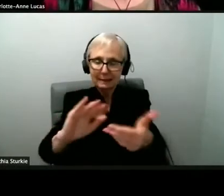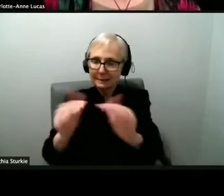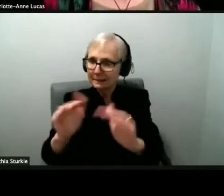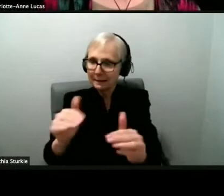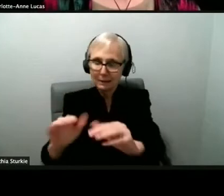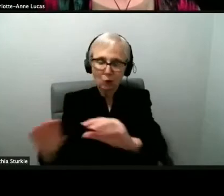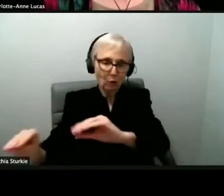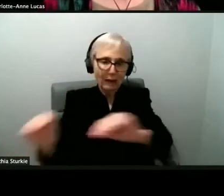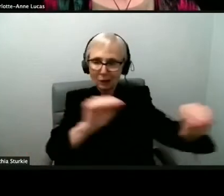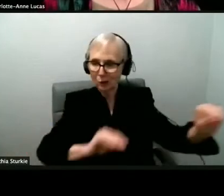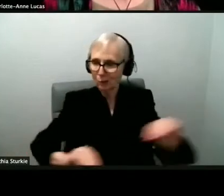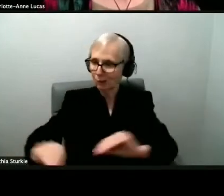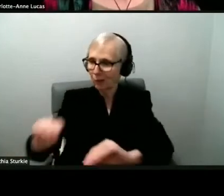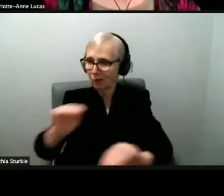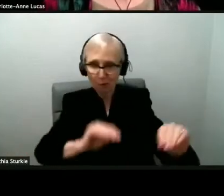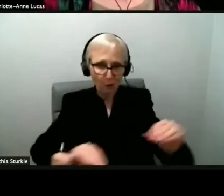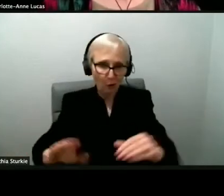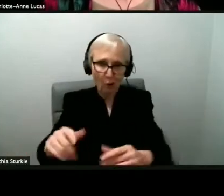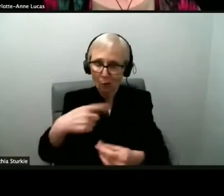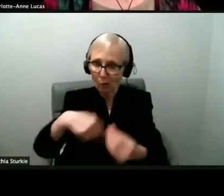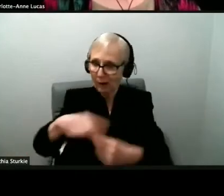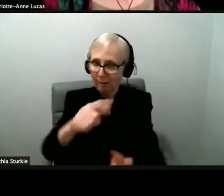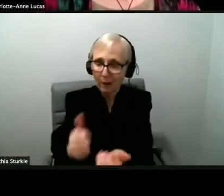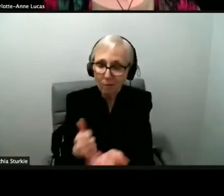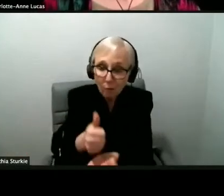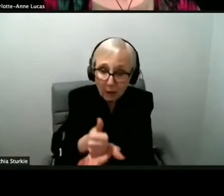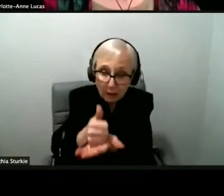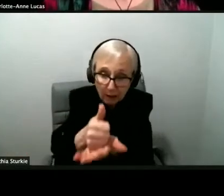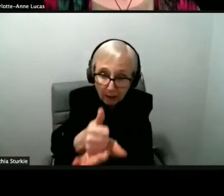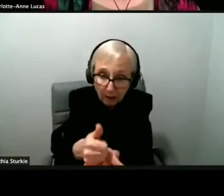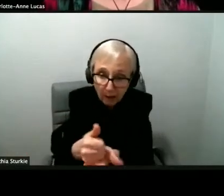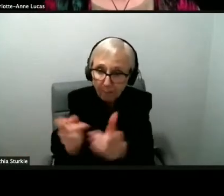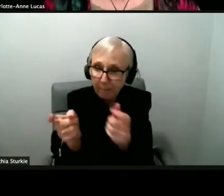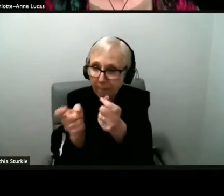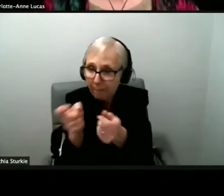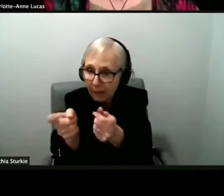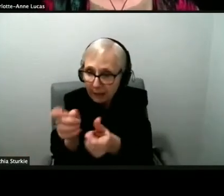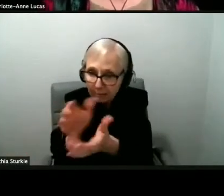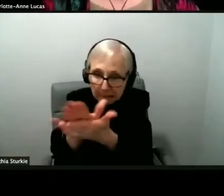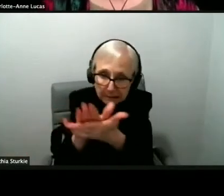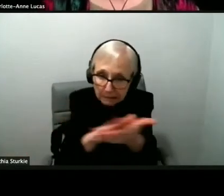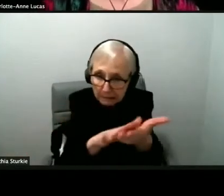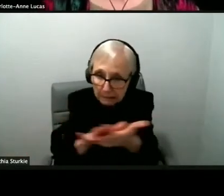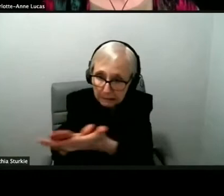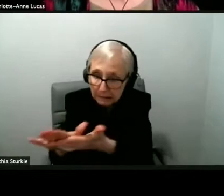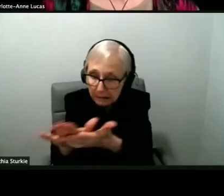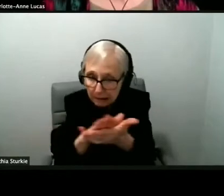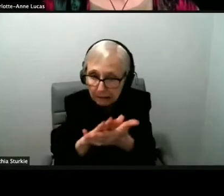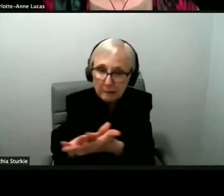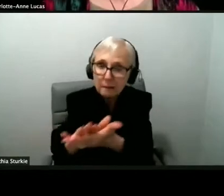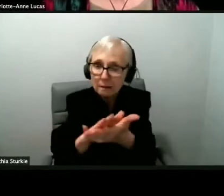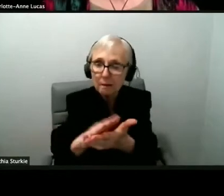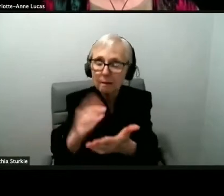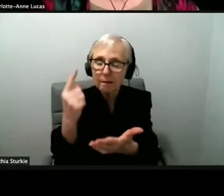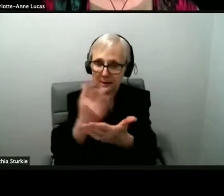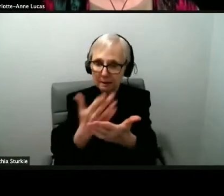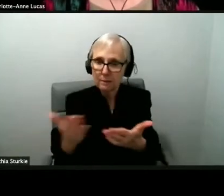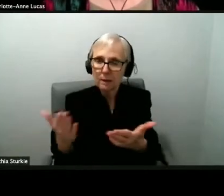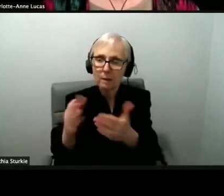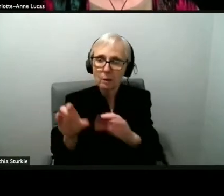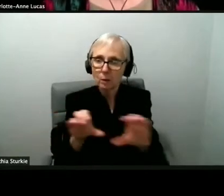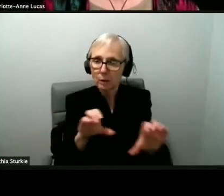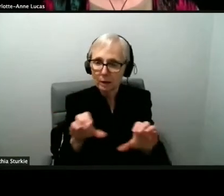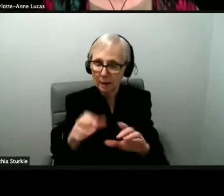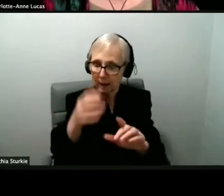people around, but if we can kind of assist them, you know, and managing them and keeping them clean, you know, that's something we can do.